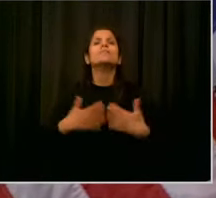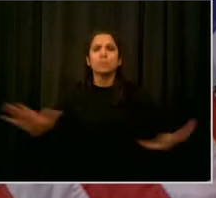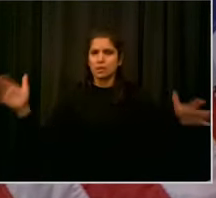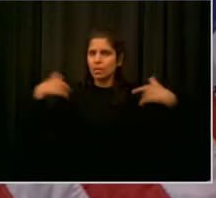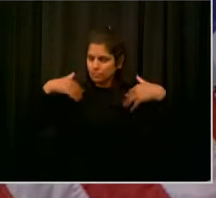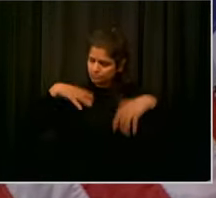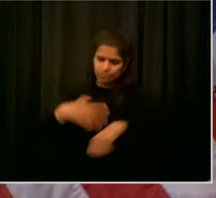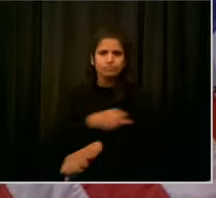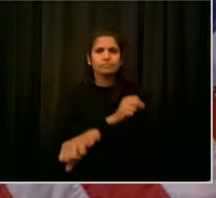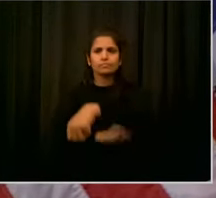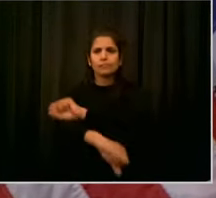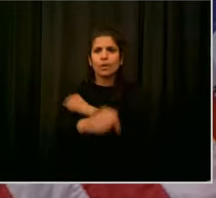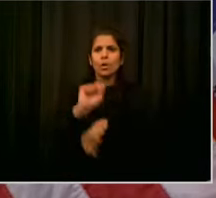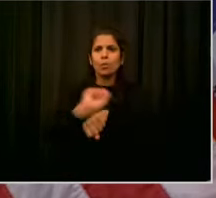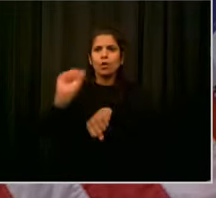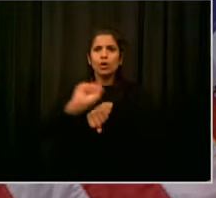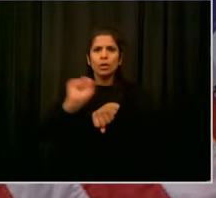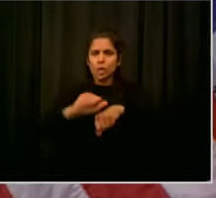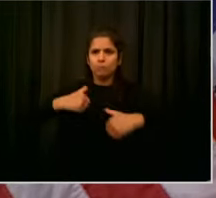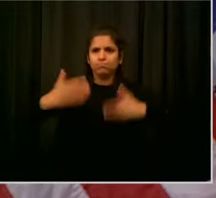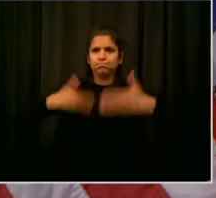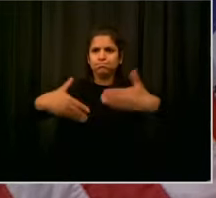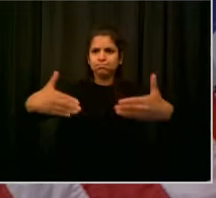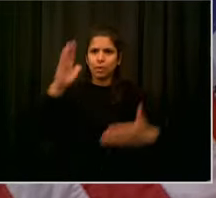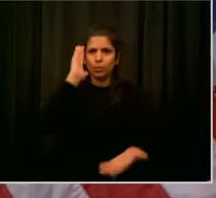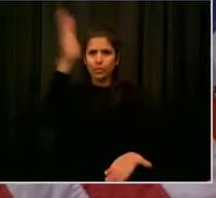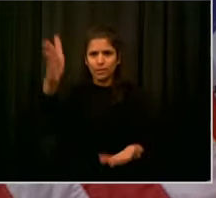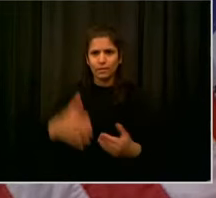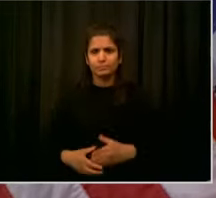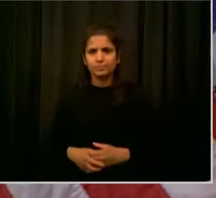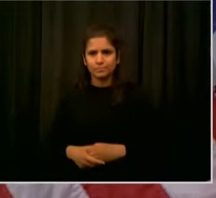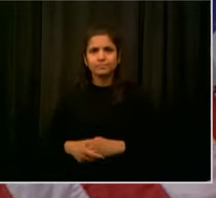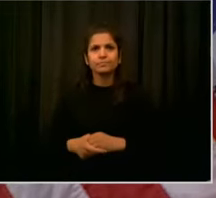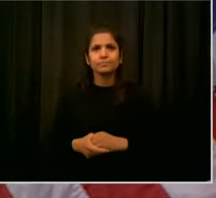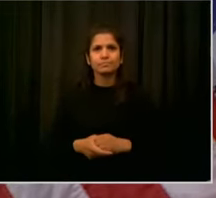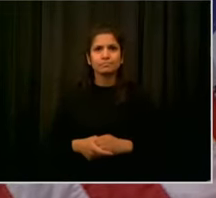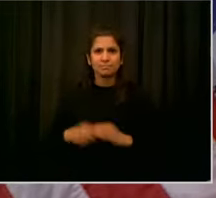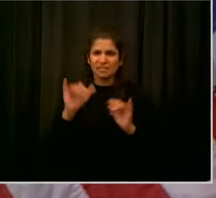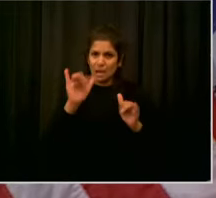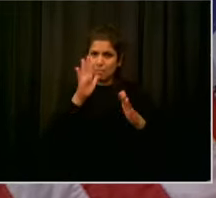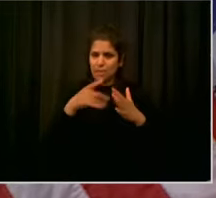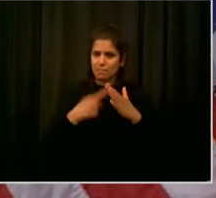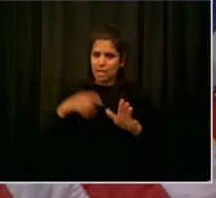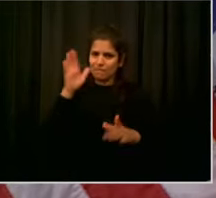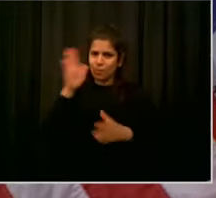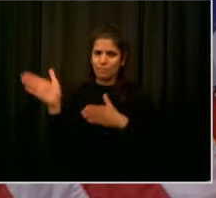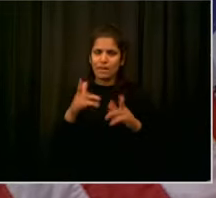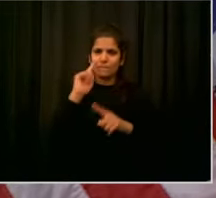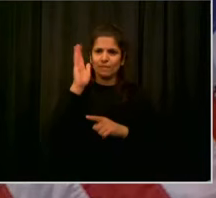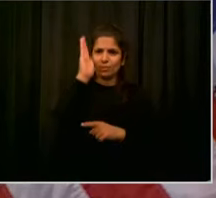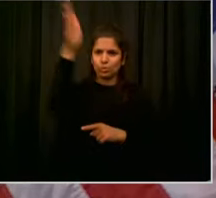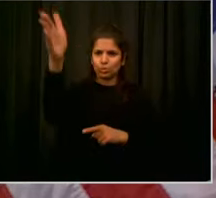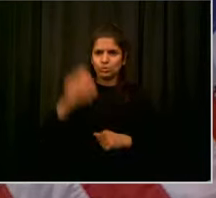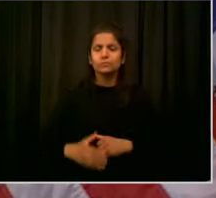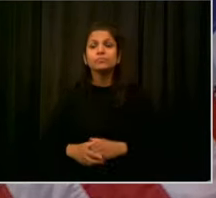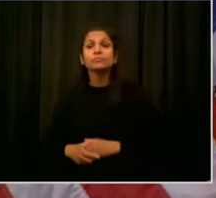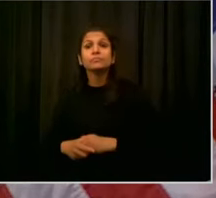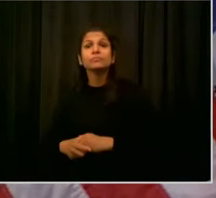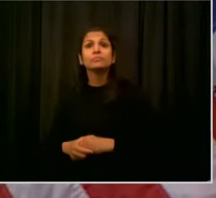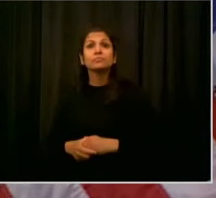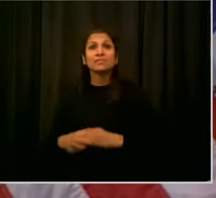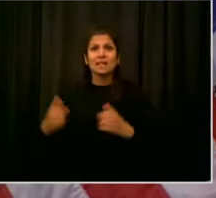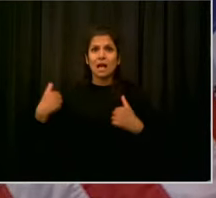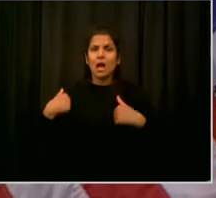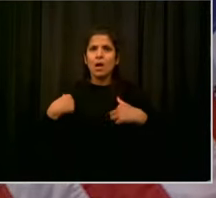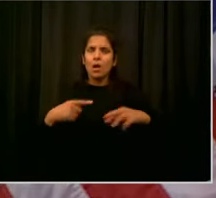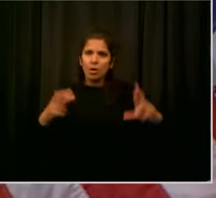pandemic. So that's where we're going to be going. The hope for young people, and I showed you the